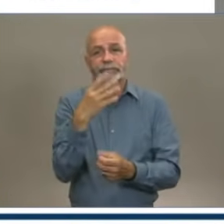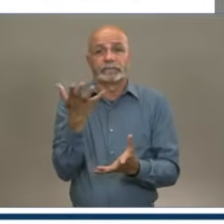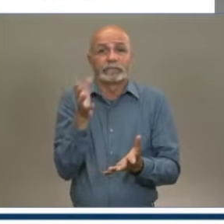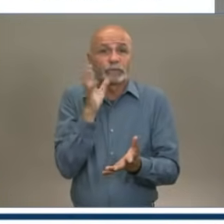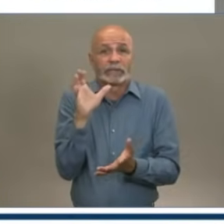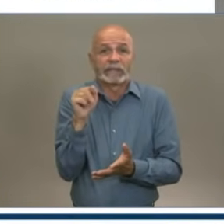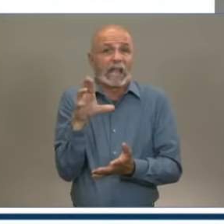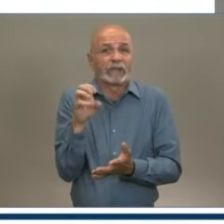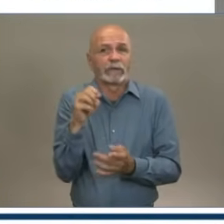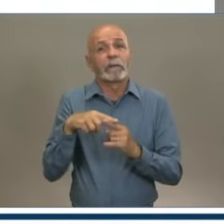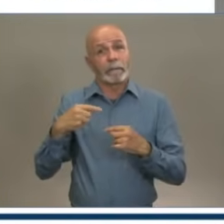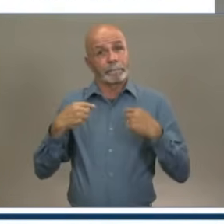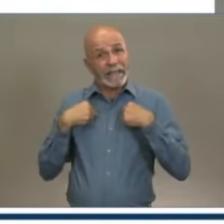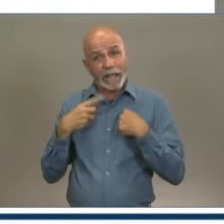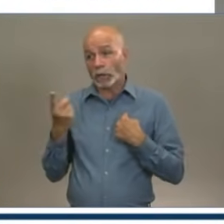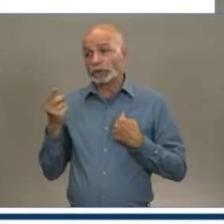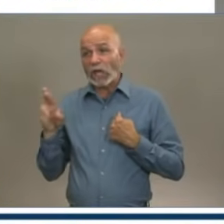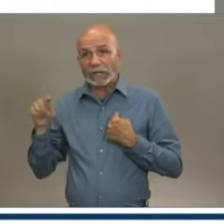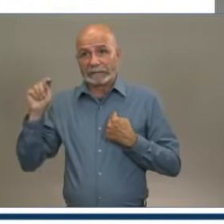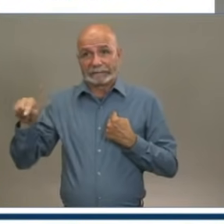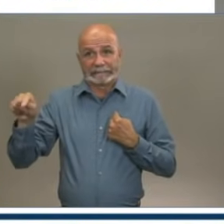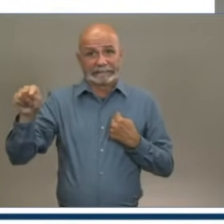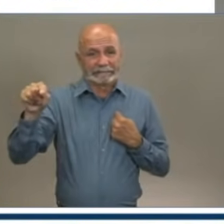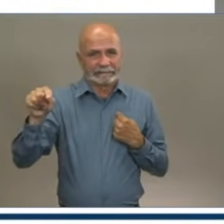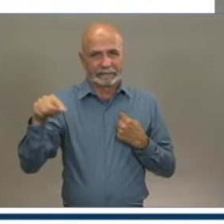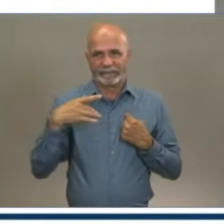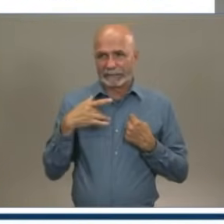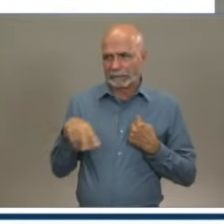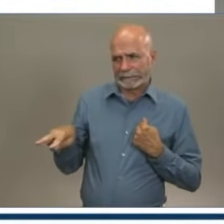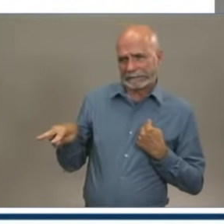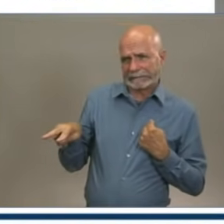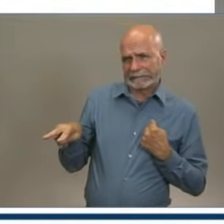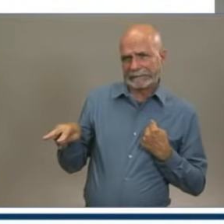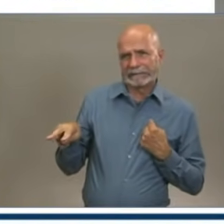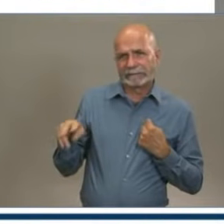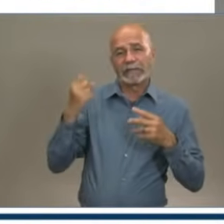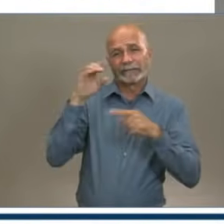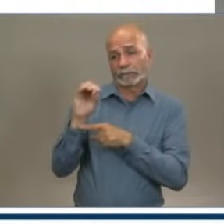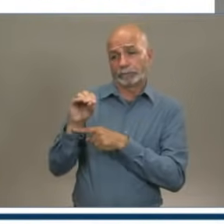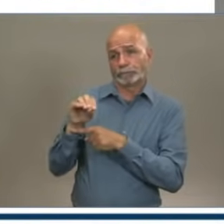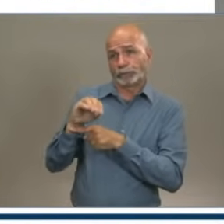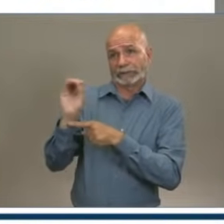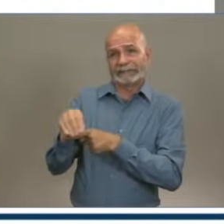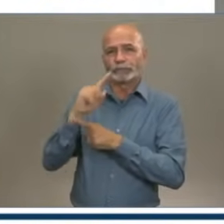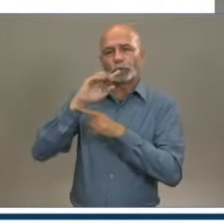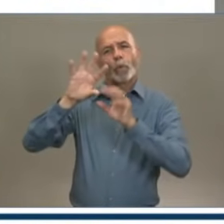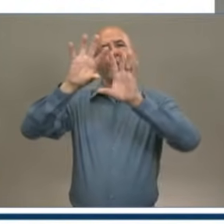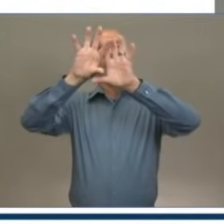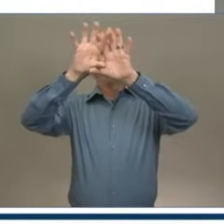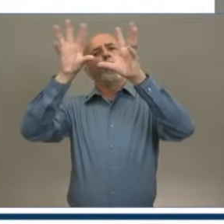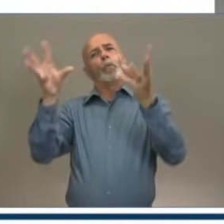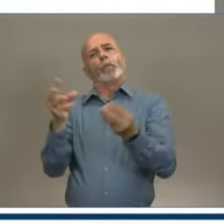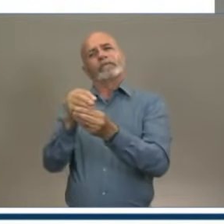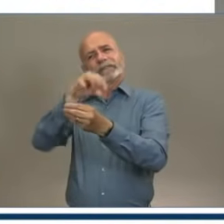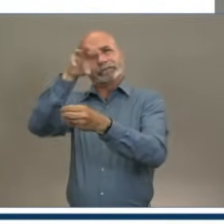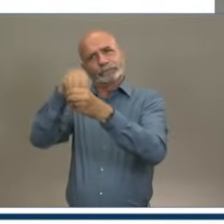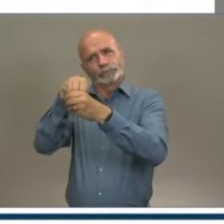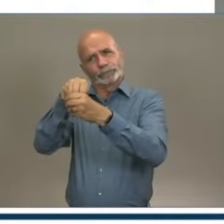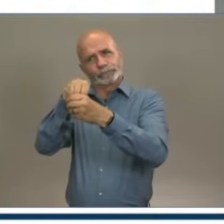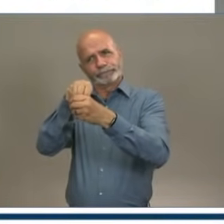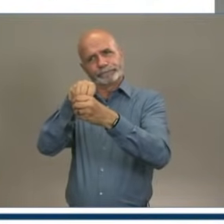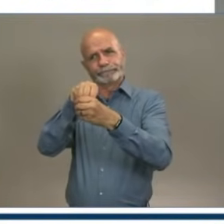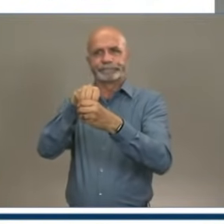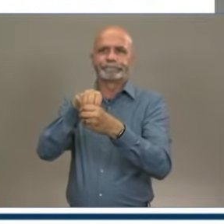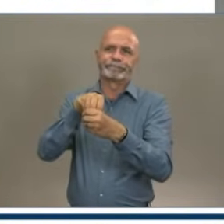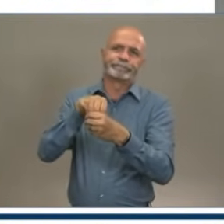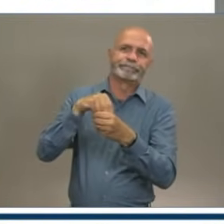makes much more sense that we report on the percentage of the total population that is protected by vaccination, and so